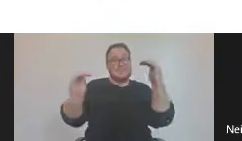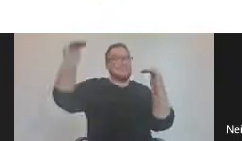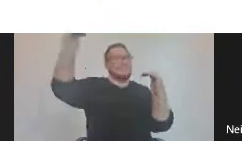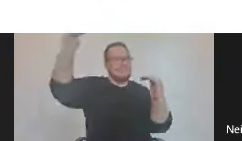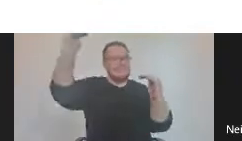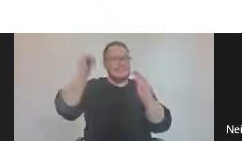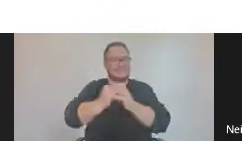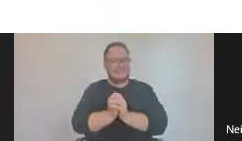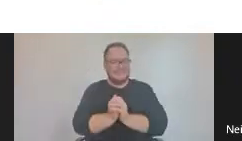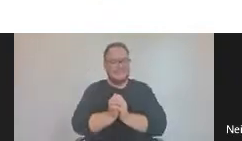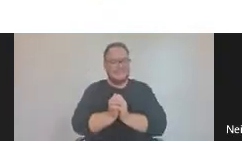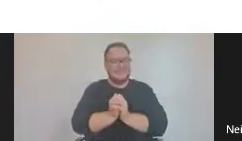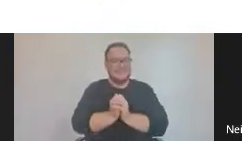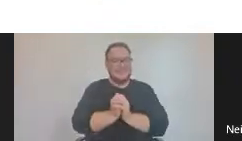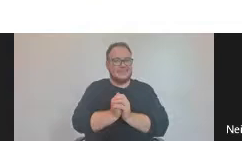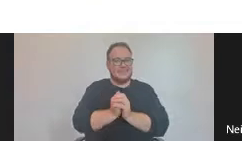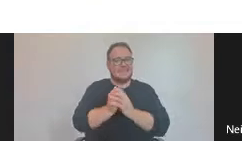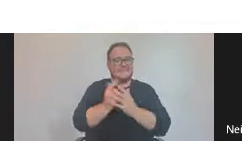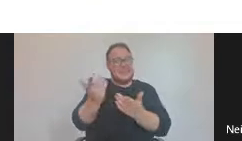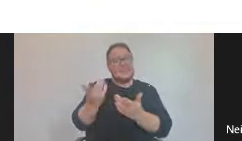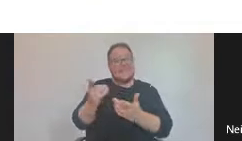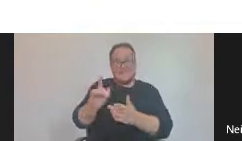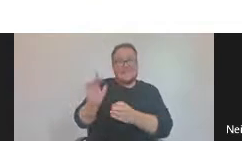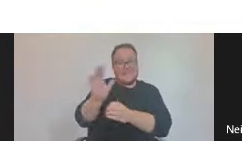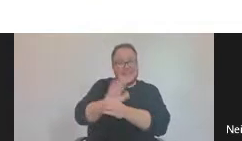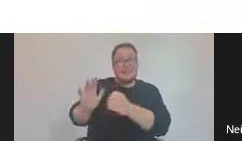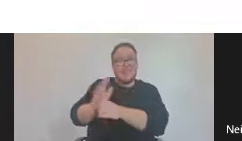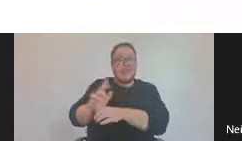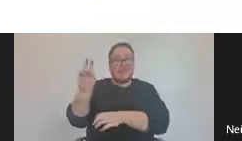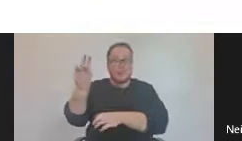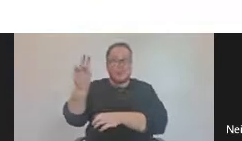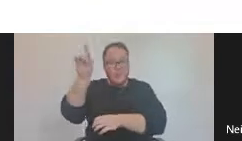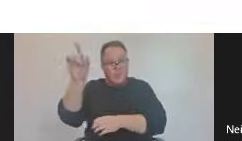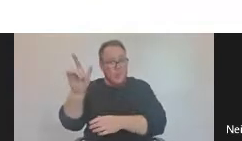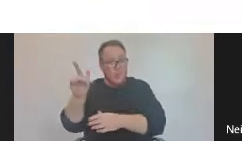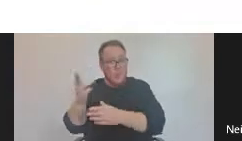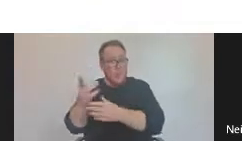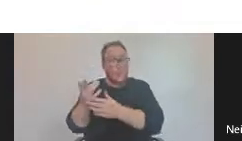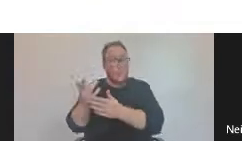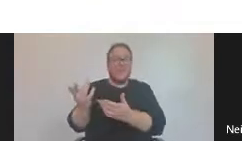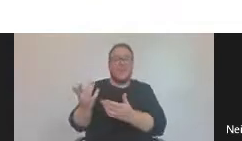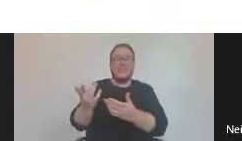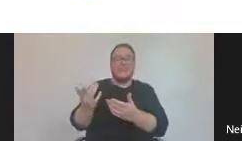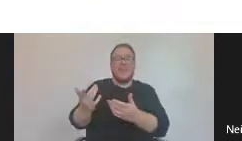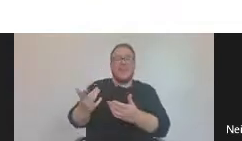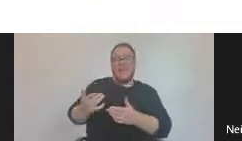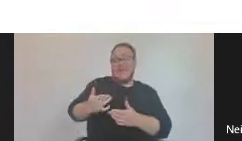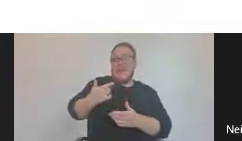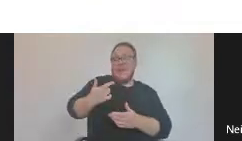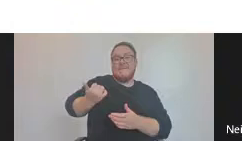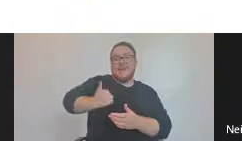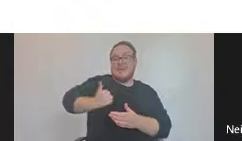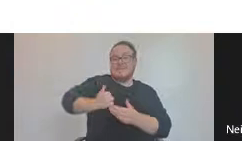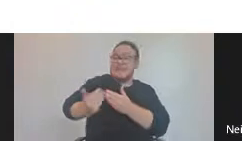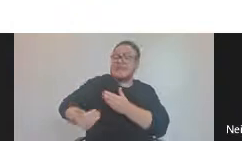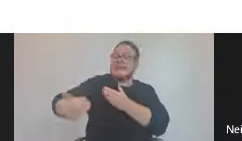Stoke-on-Trent, a lower life expectancy than in other parts of the country. And more people in